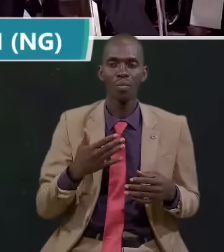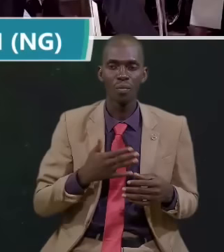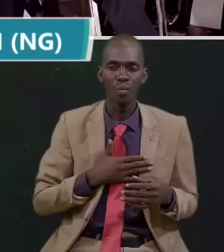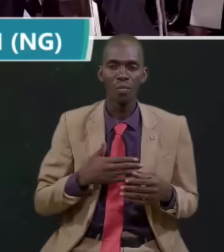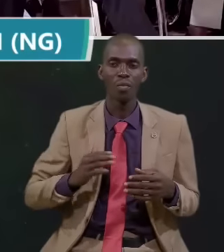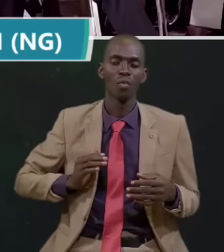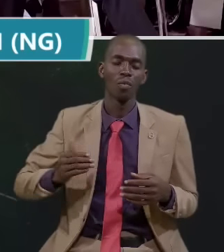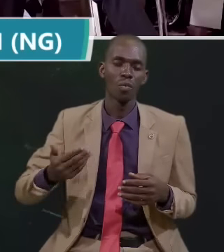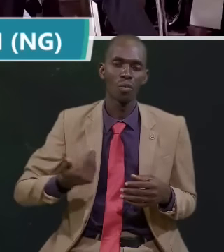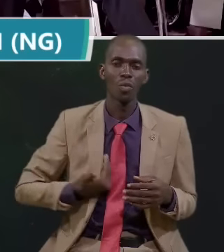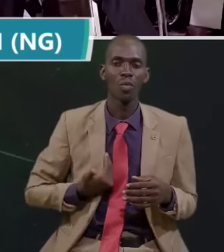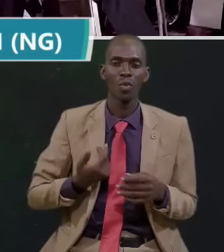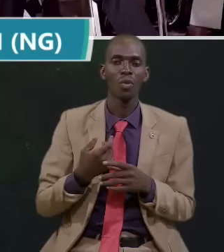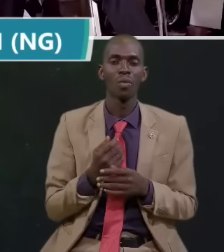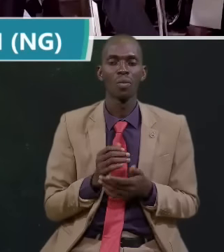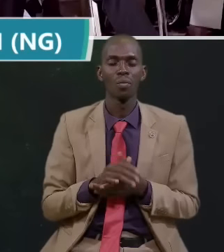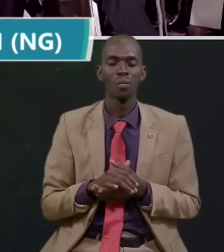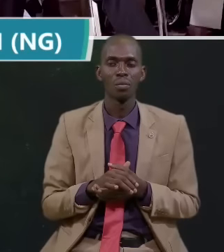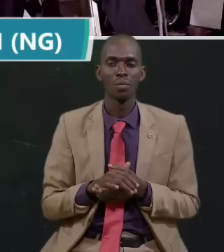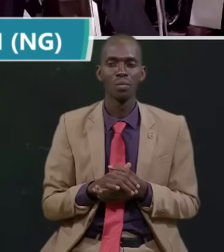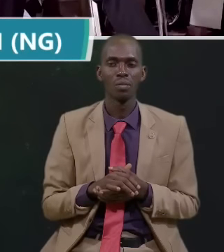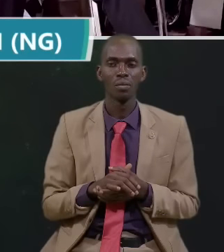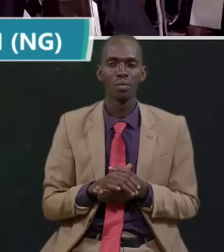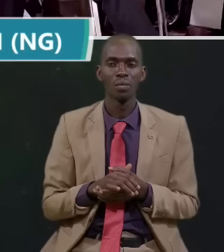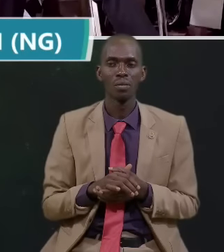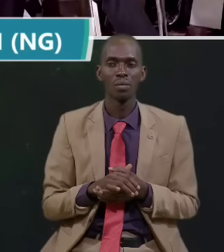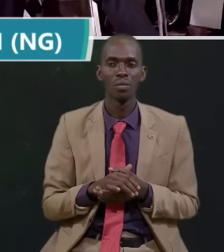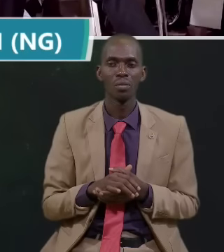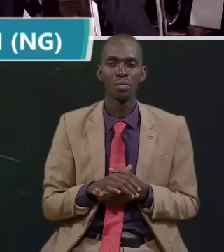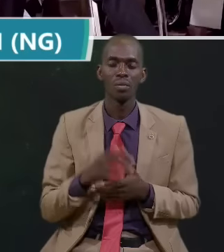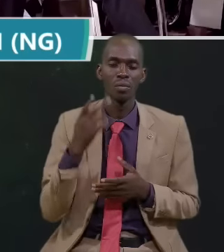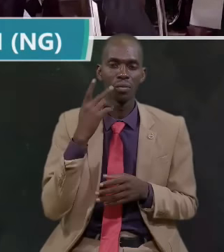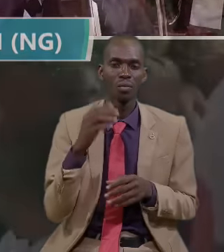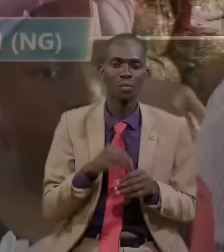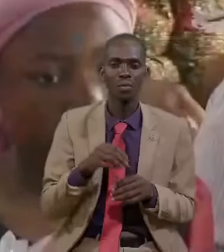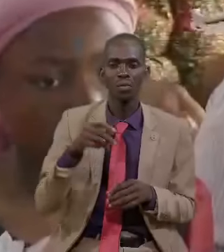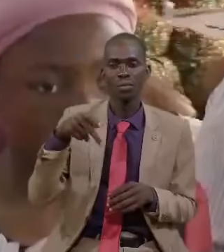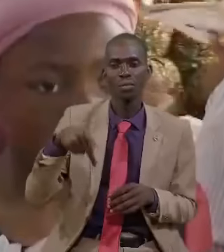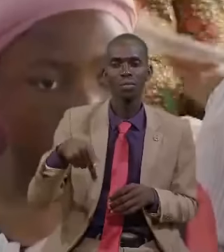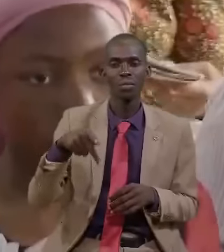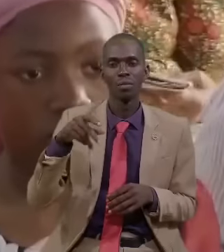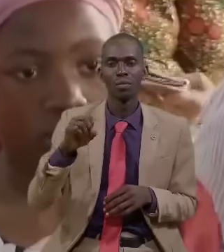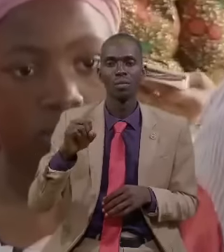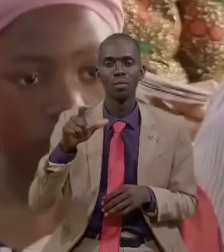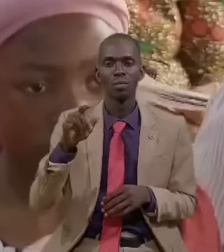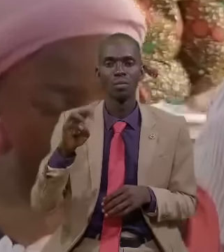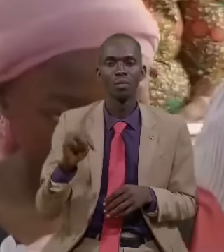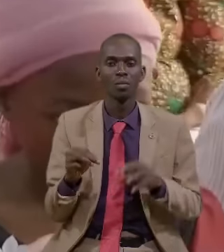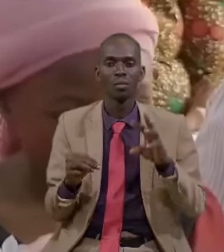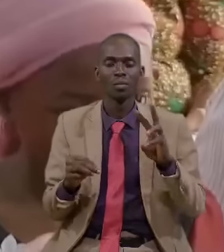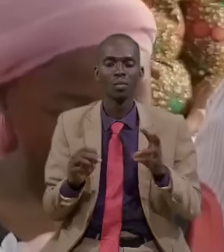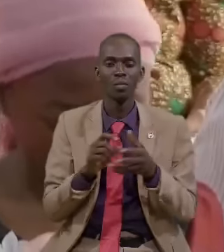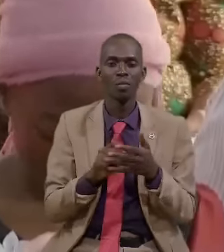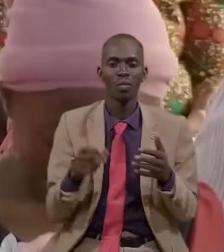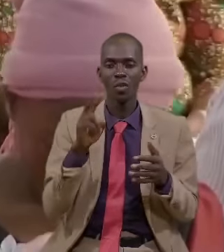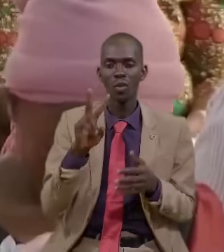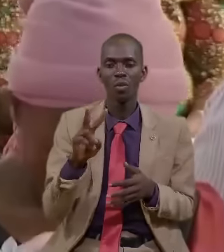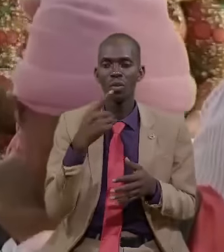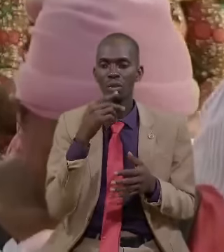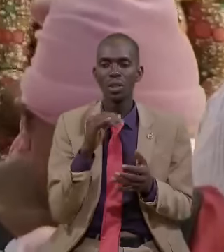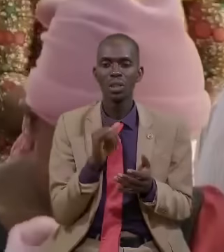Psalm 6. I'm reading from verse 2. Psalm 6, verse 2. Have mercy upon me, O Lord, for